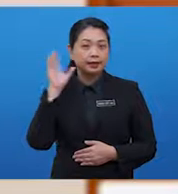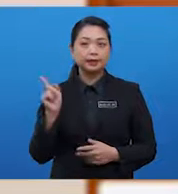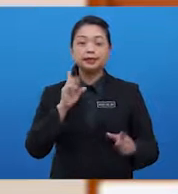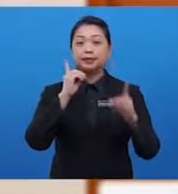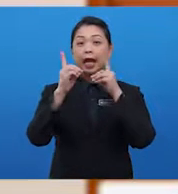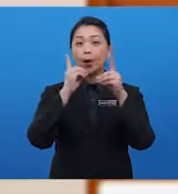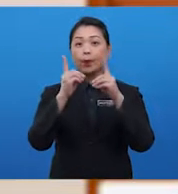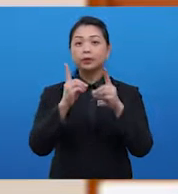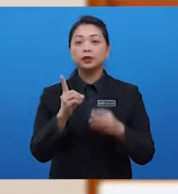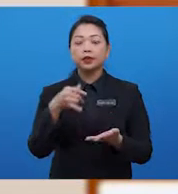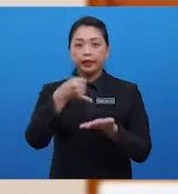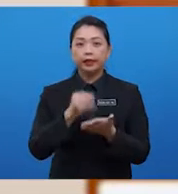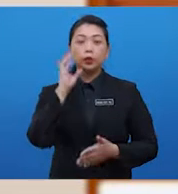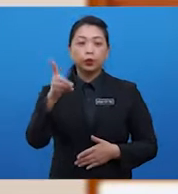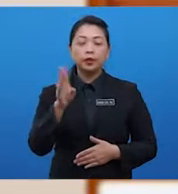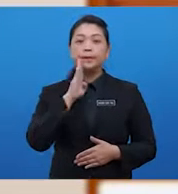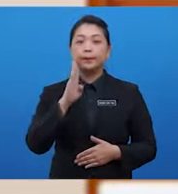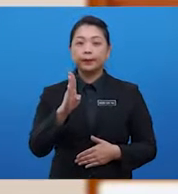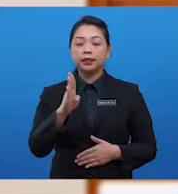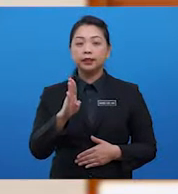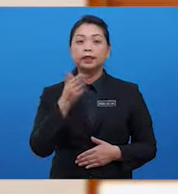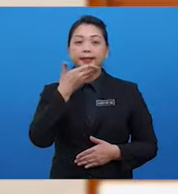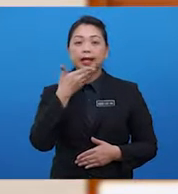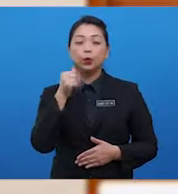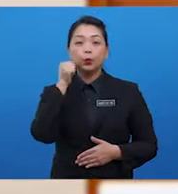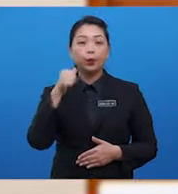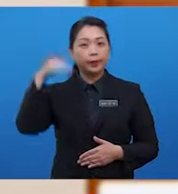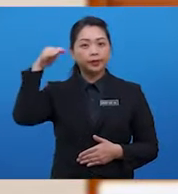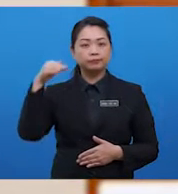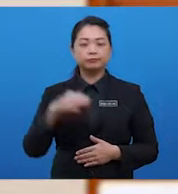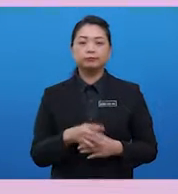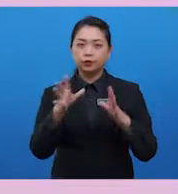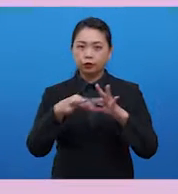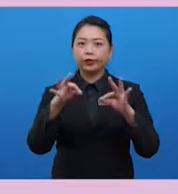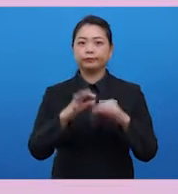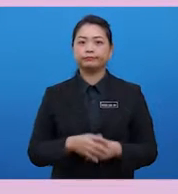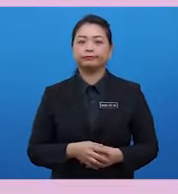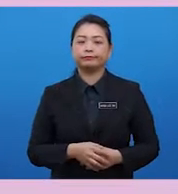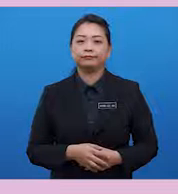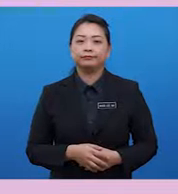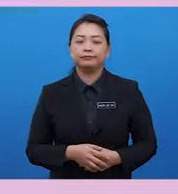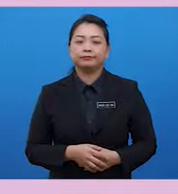dialogue. It could be the young woman's story we are listening to.